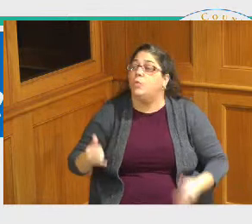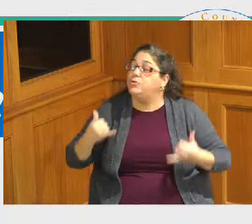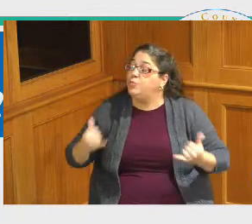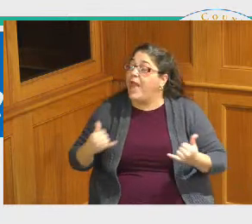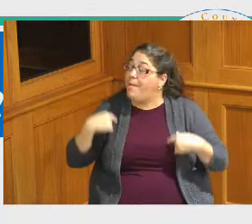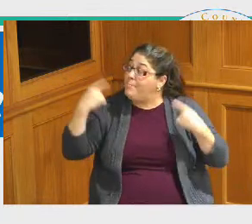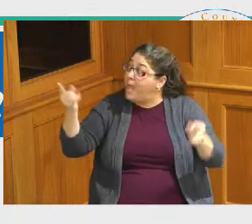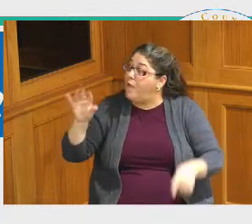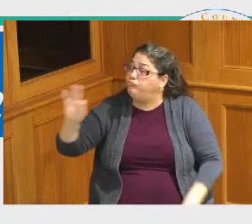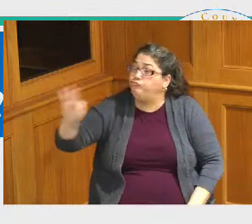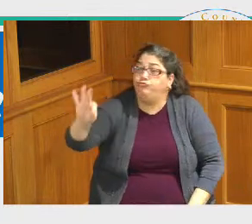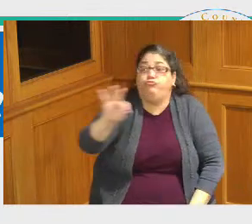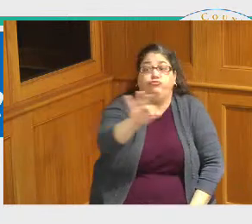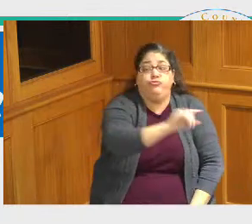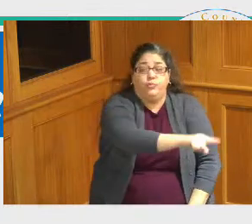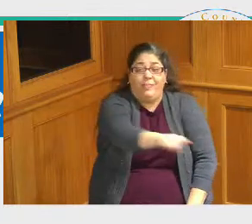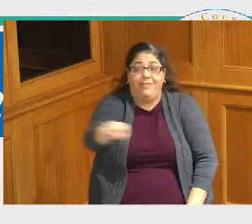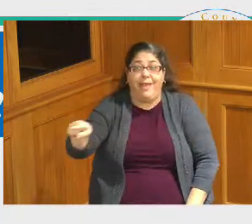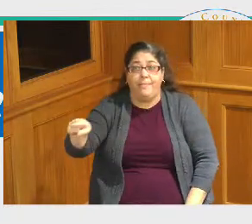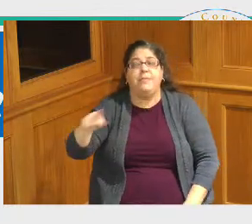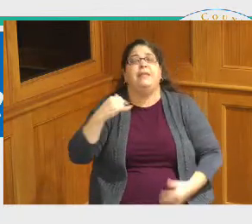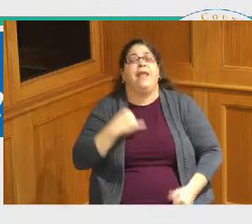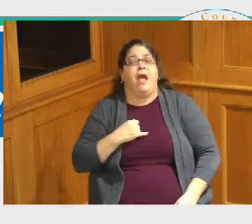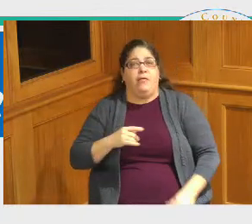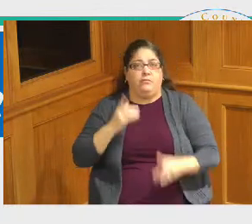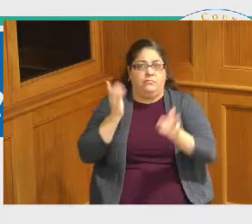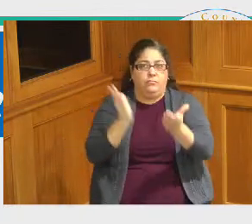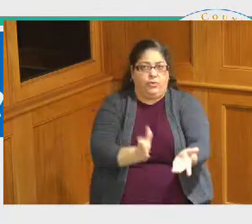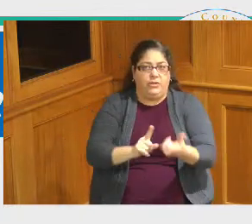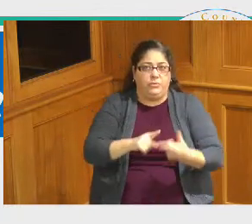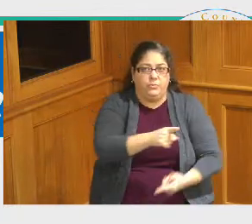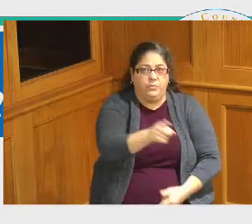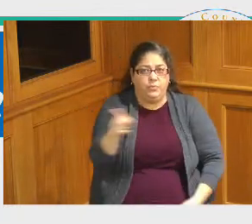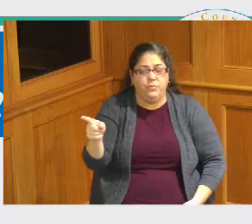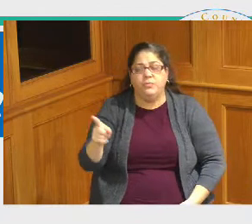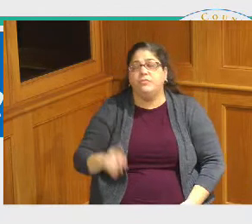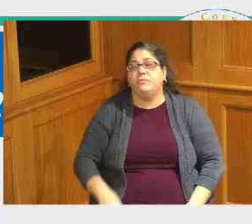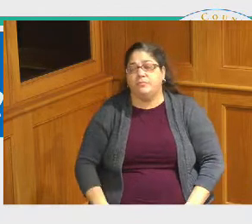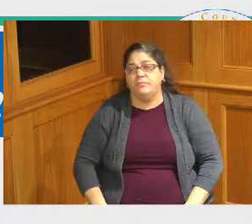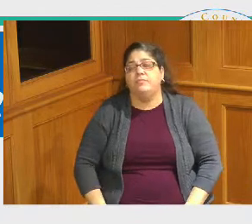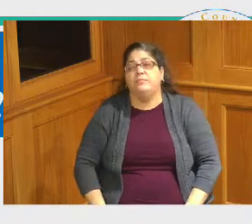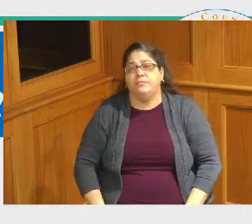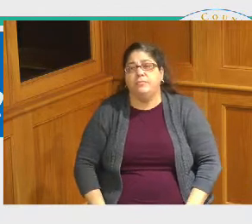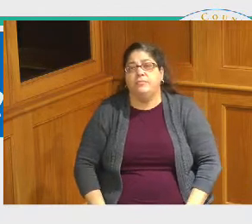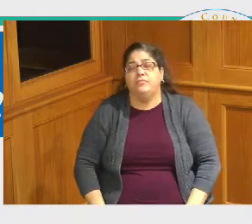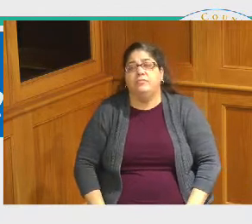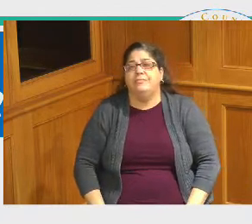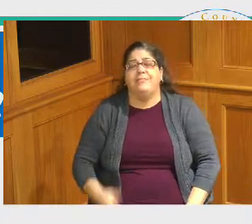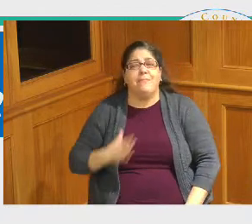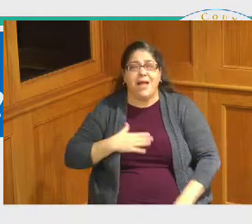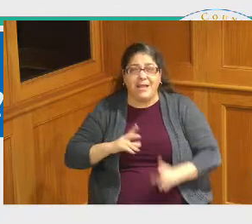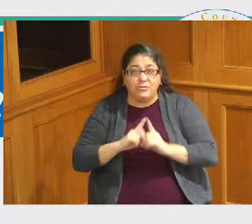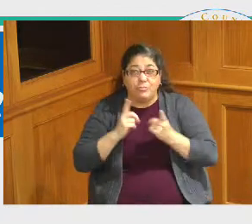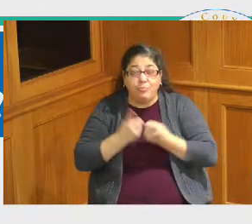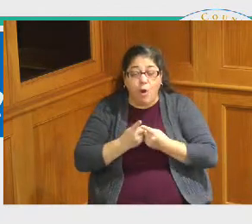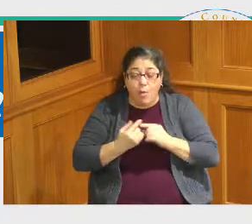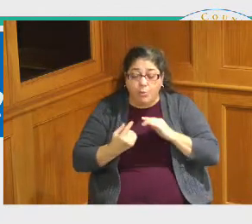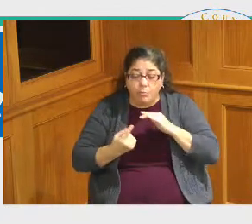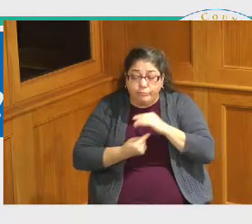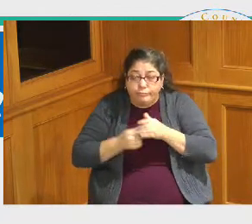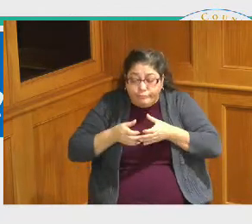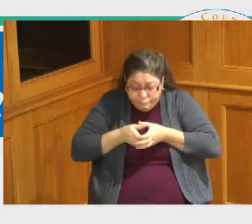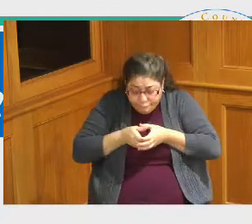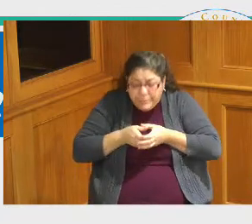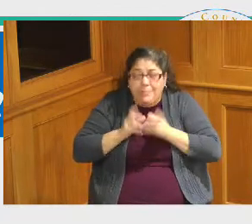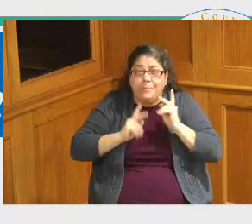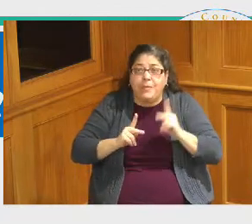you, because it's very important for us to achieve this, because my department can't do it. My